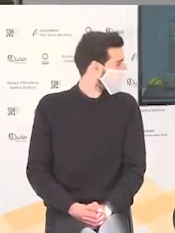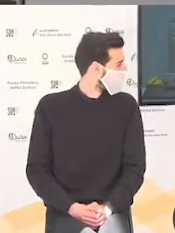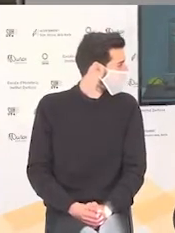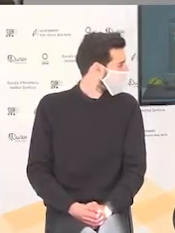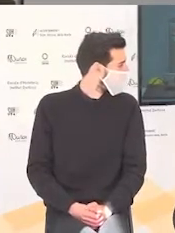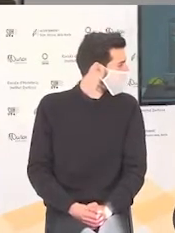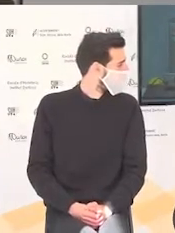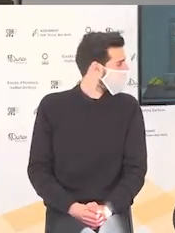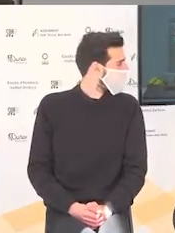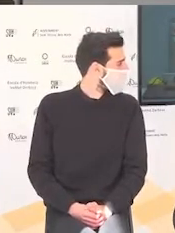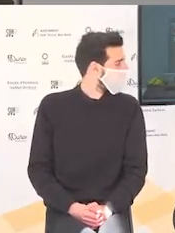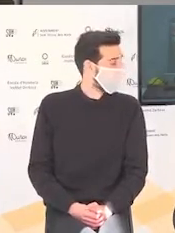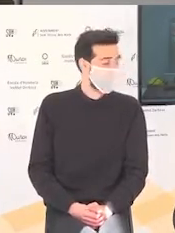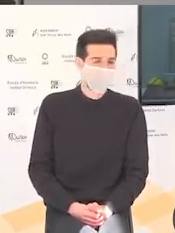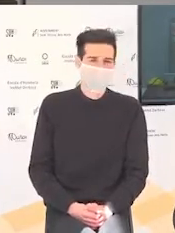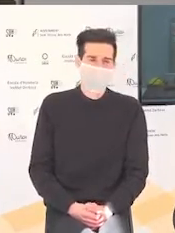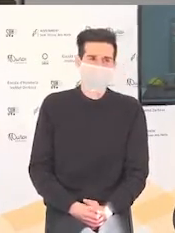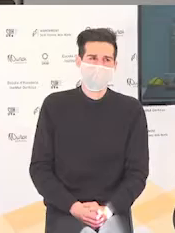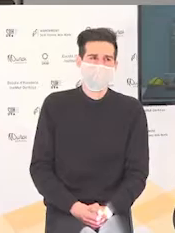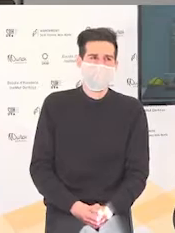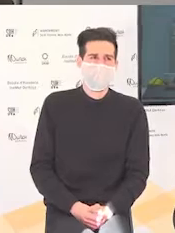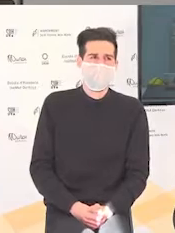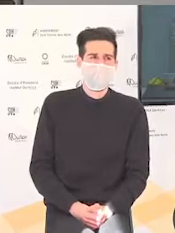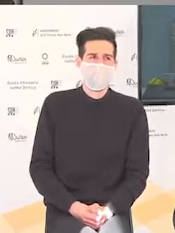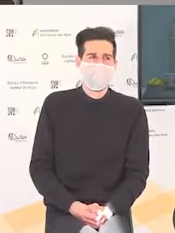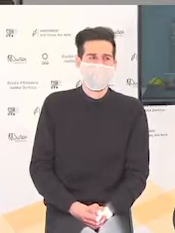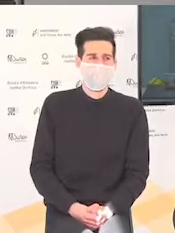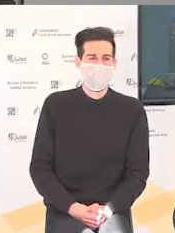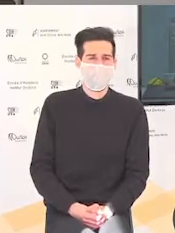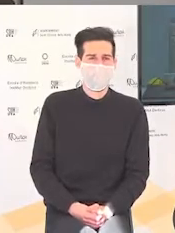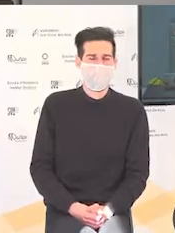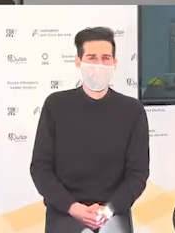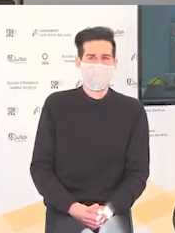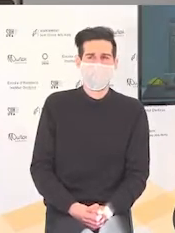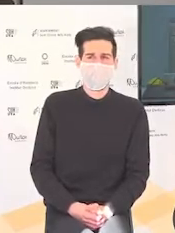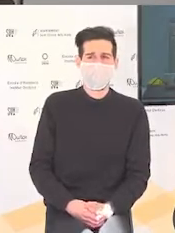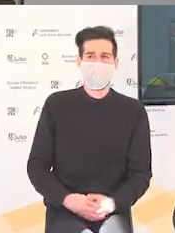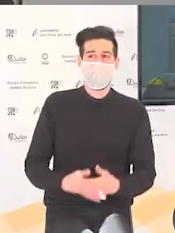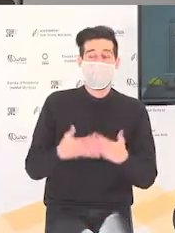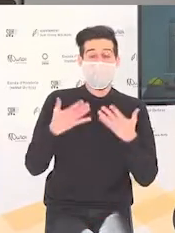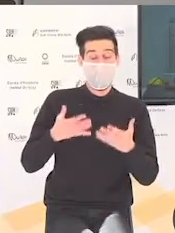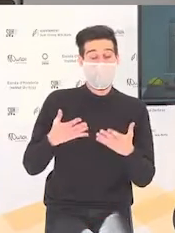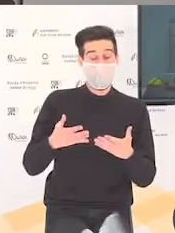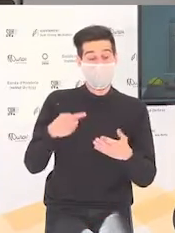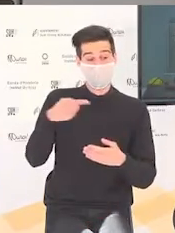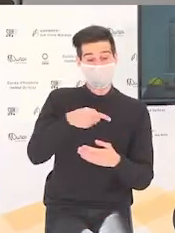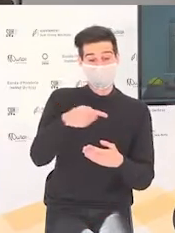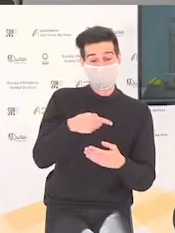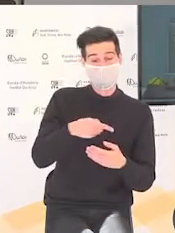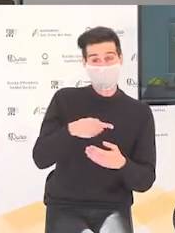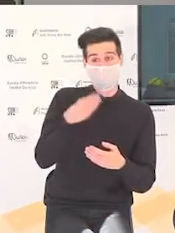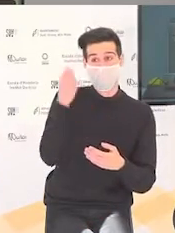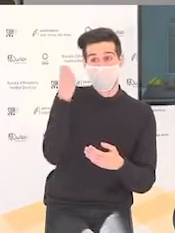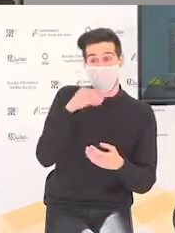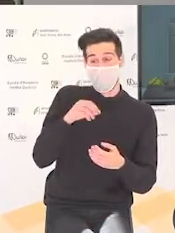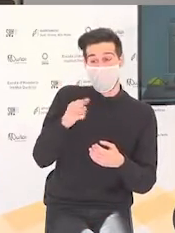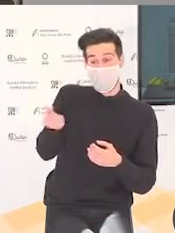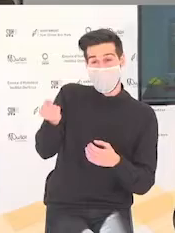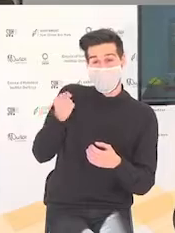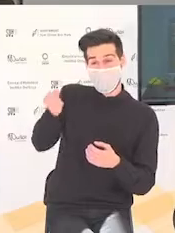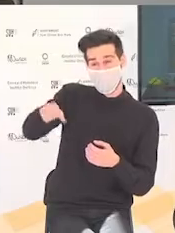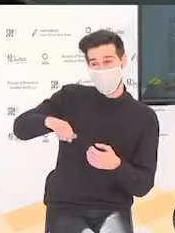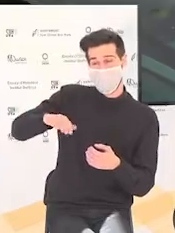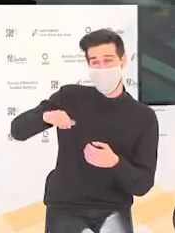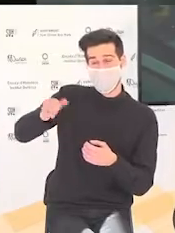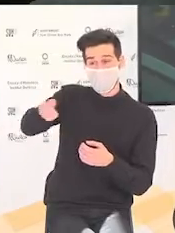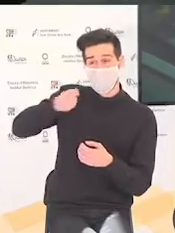What I'm going to do here is I'm going to put this into the freezer. Ahora esto lo voy a meter en el congelador. To make sure that it's nice and hard so that I can